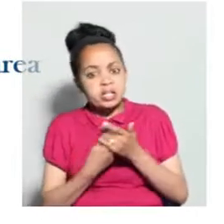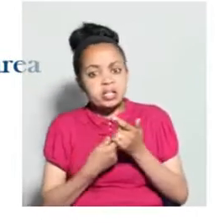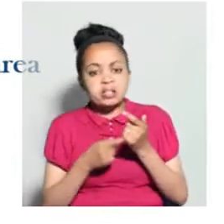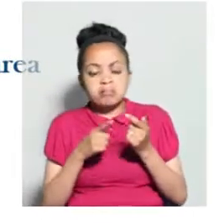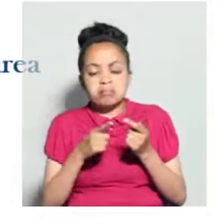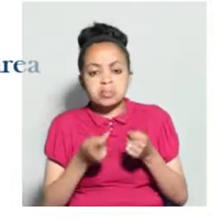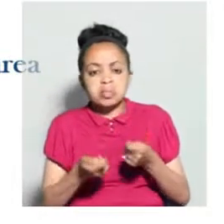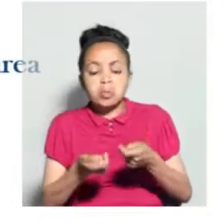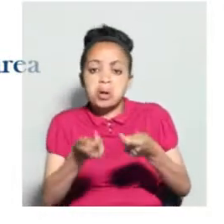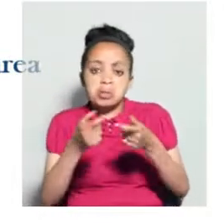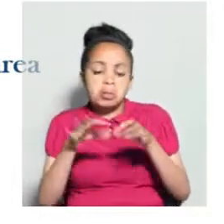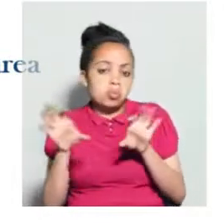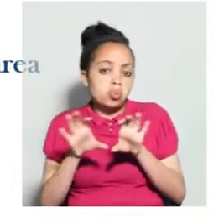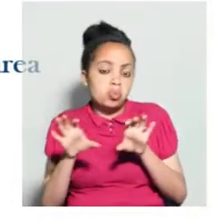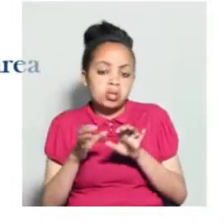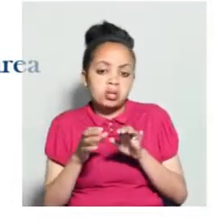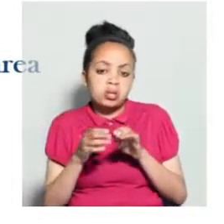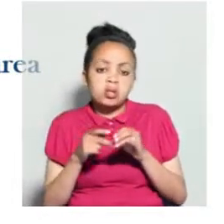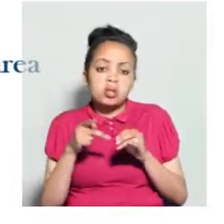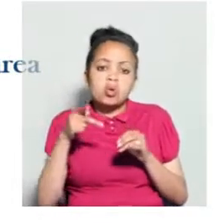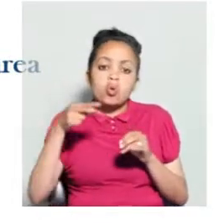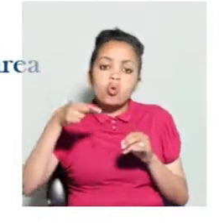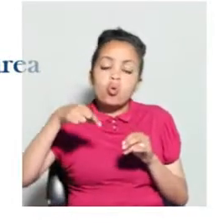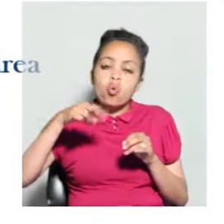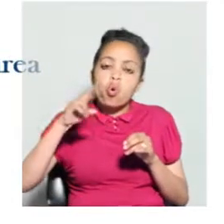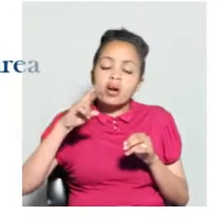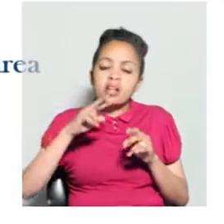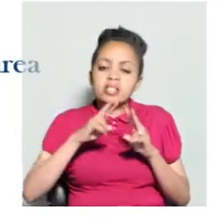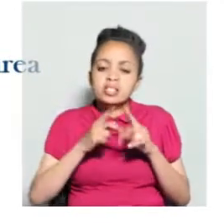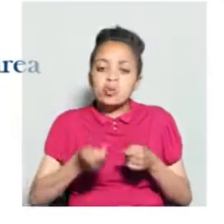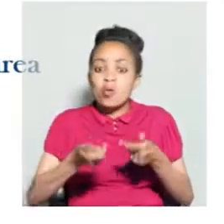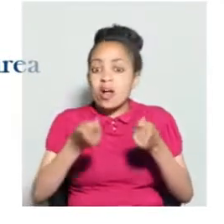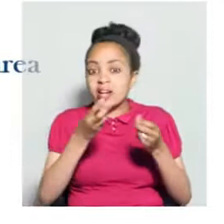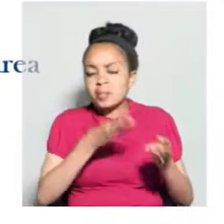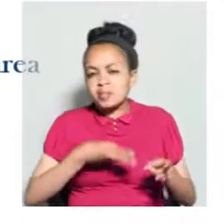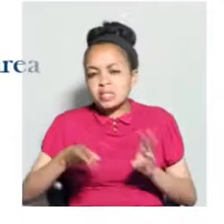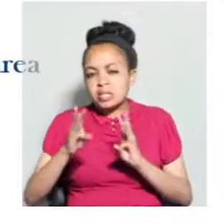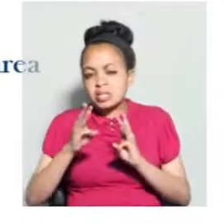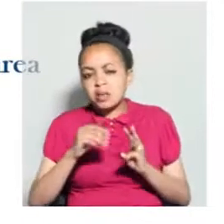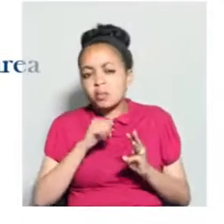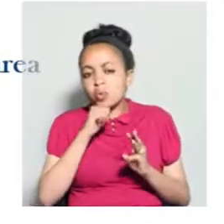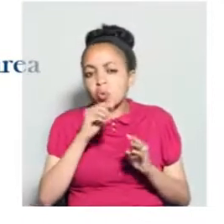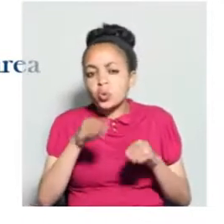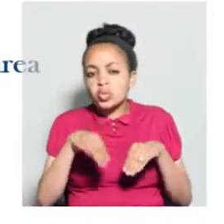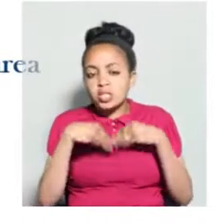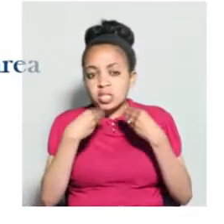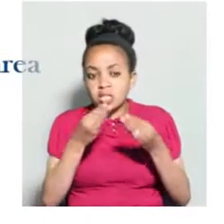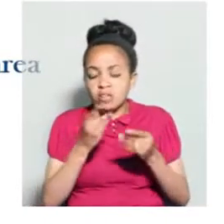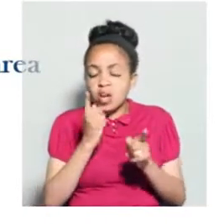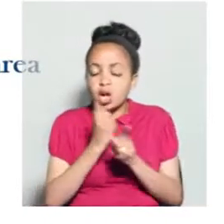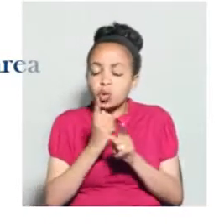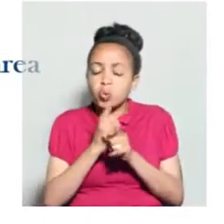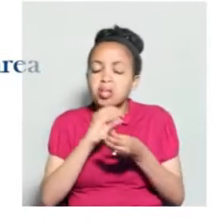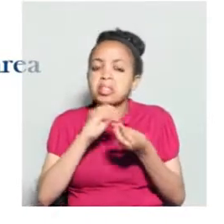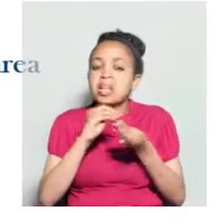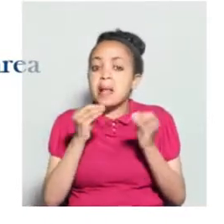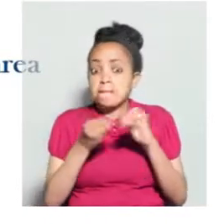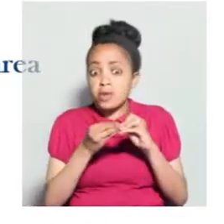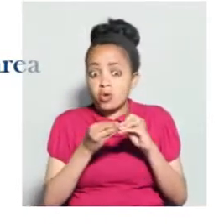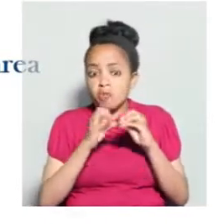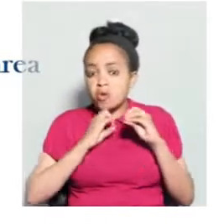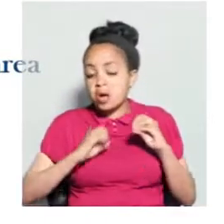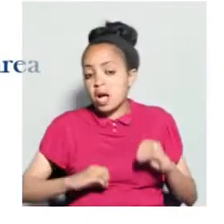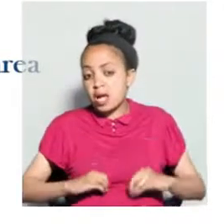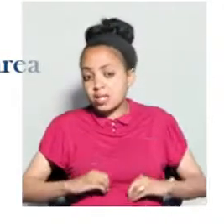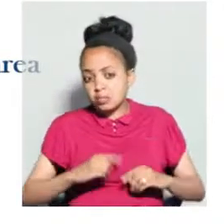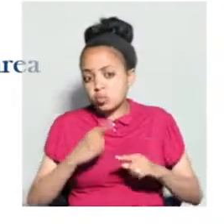is random, by the way. Quadrat is a random system. It cannot be give an accurate number of an organism that we are